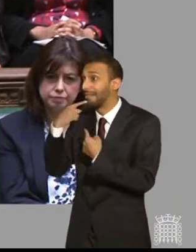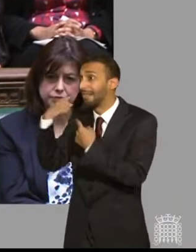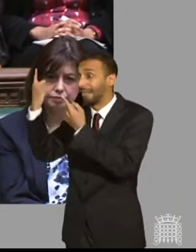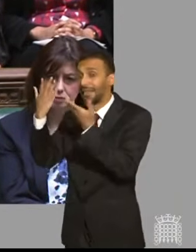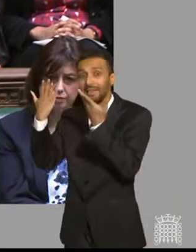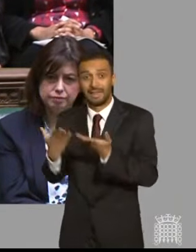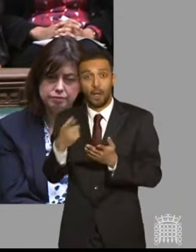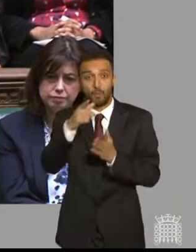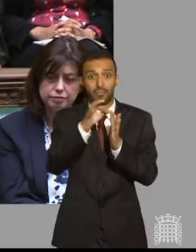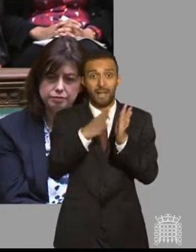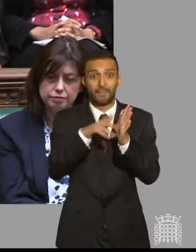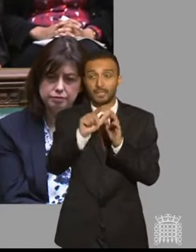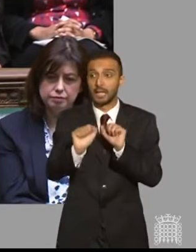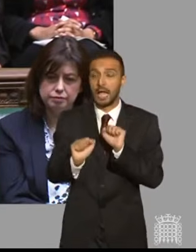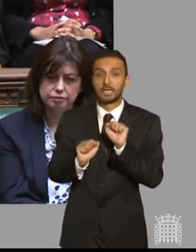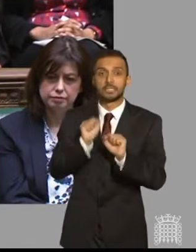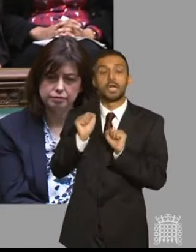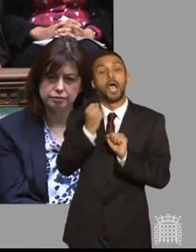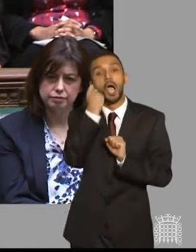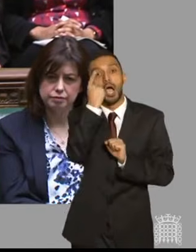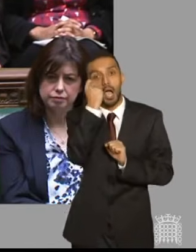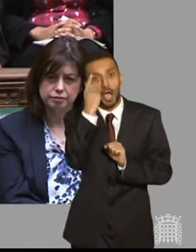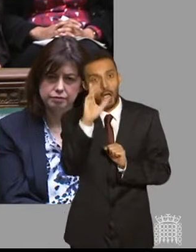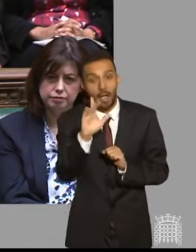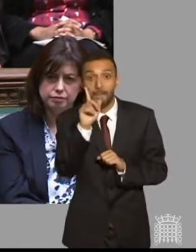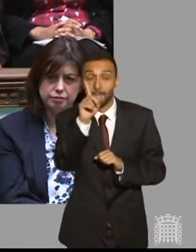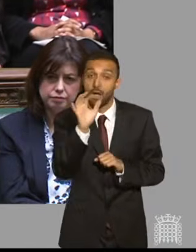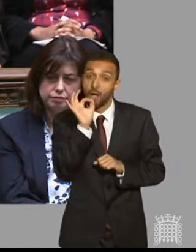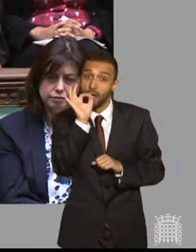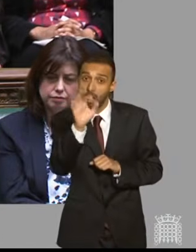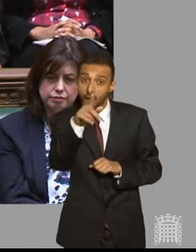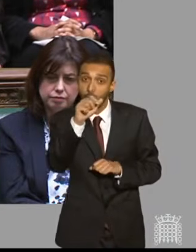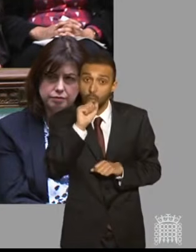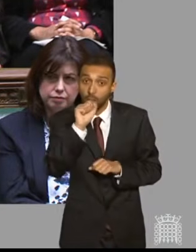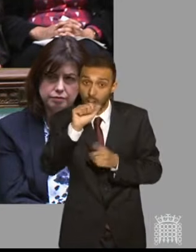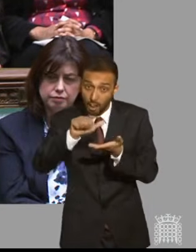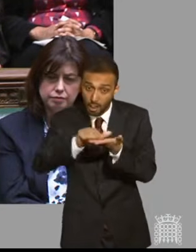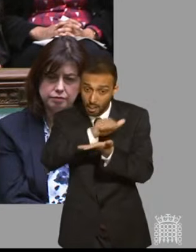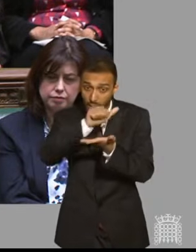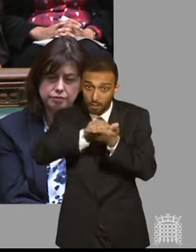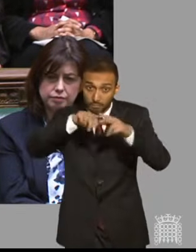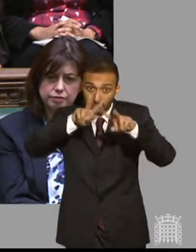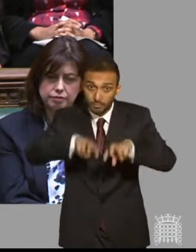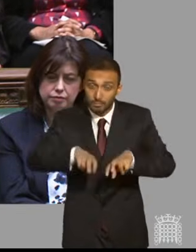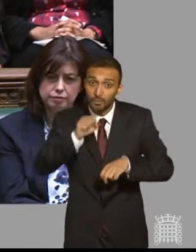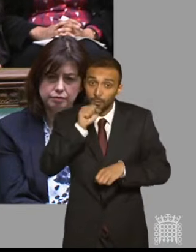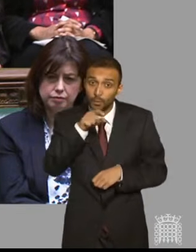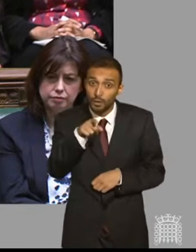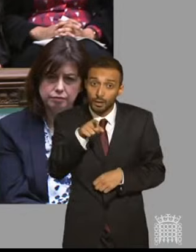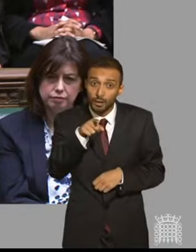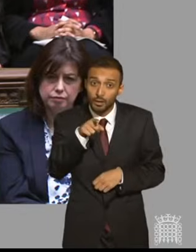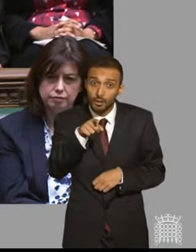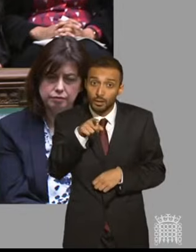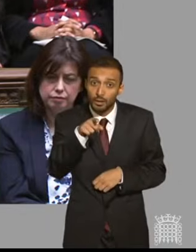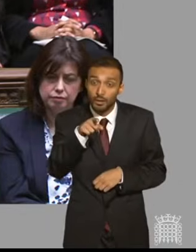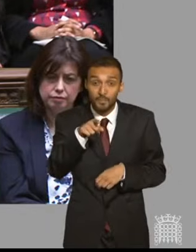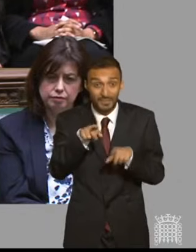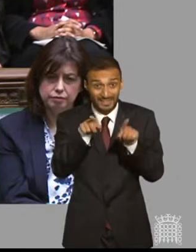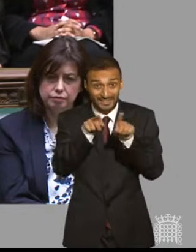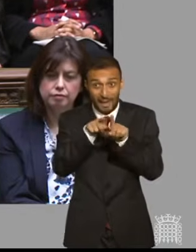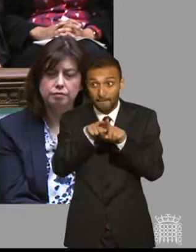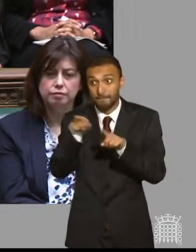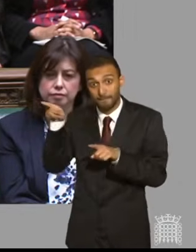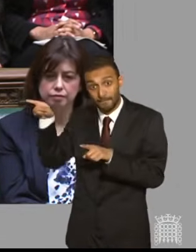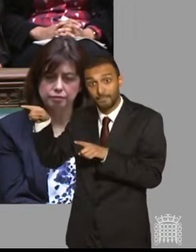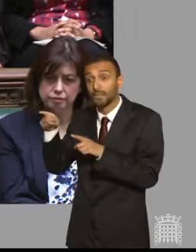matter properly, including whether that categorical statement was correct and why, rather than taking